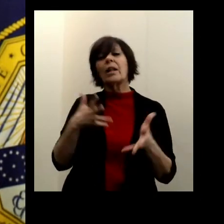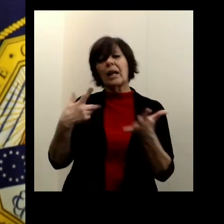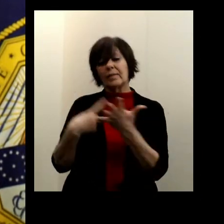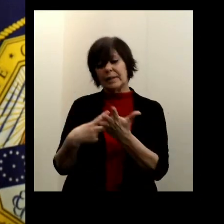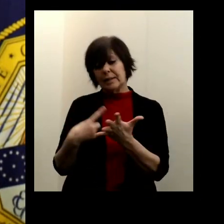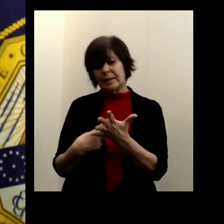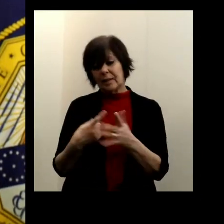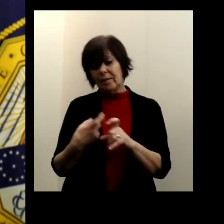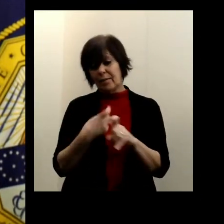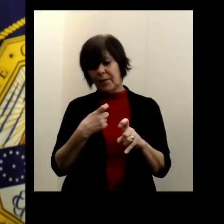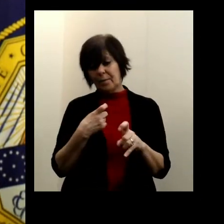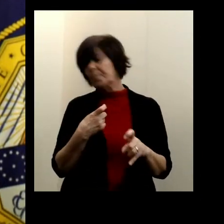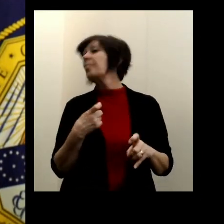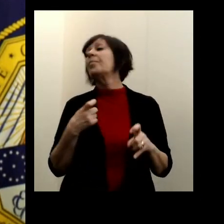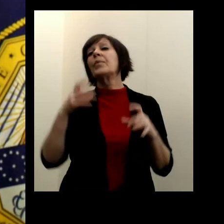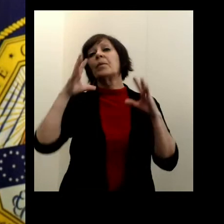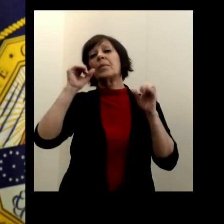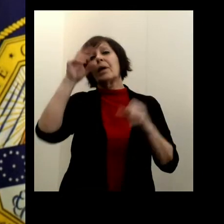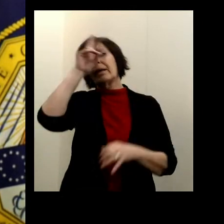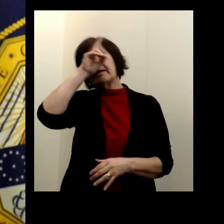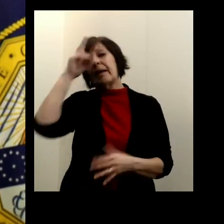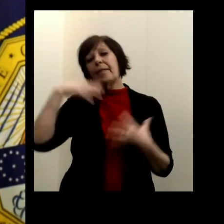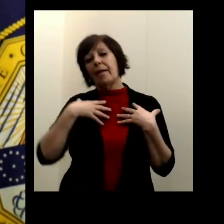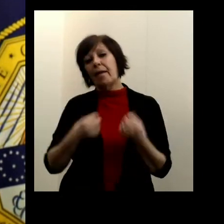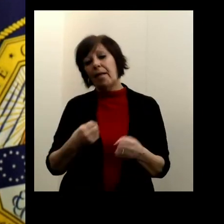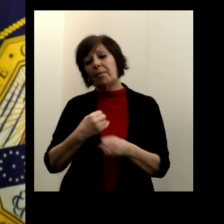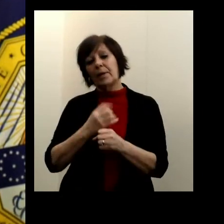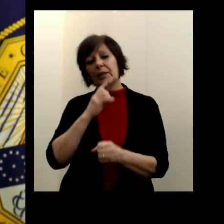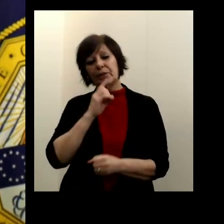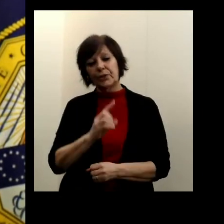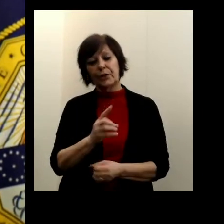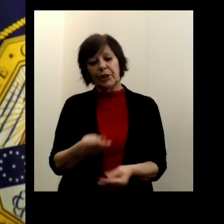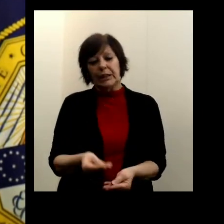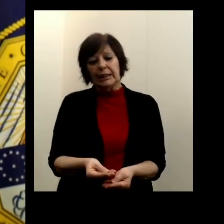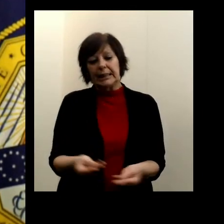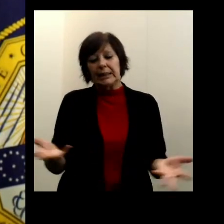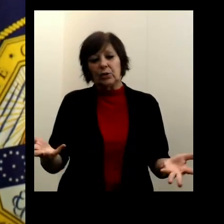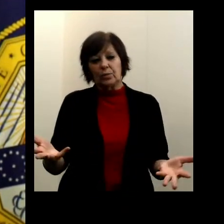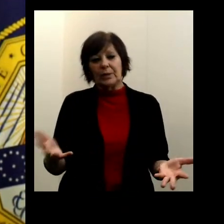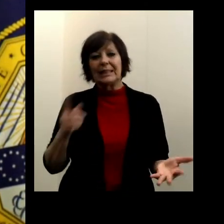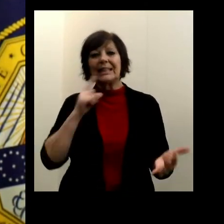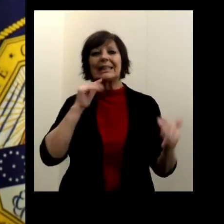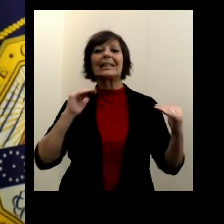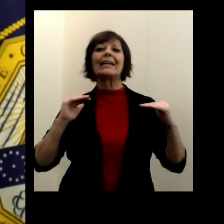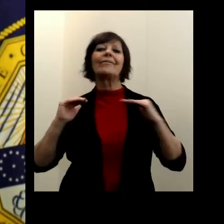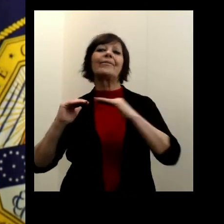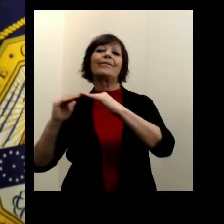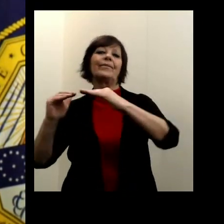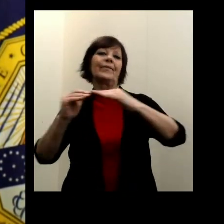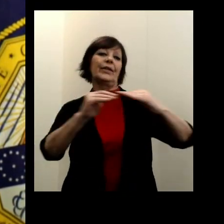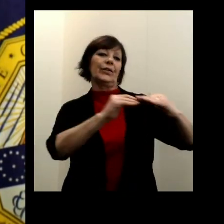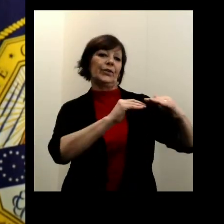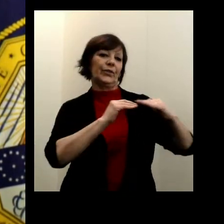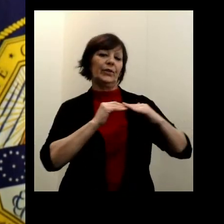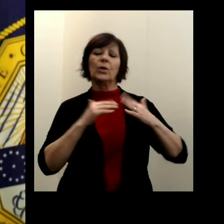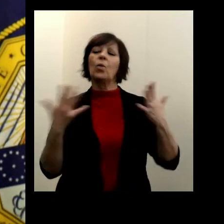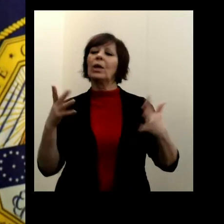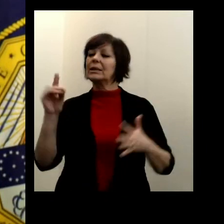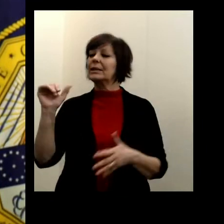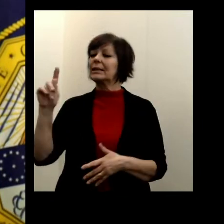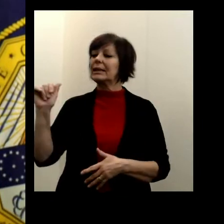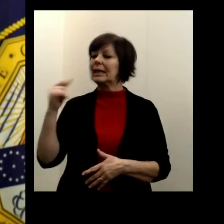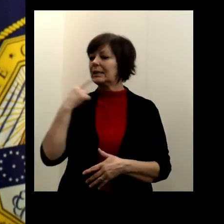me, the president of Catholic Health about making sure that distribution of the vaccine is equitable. So I'm wondering what the data says